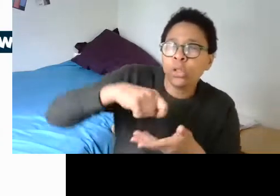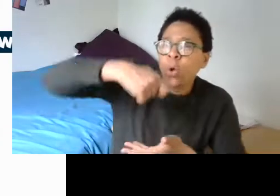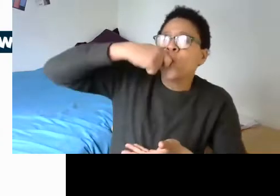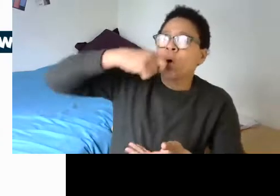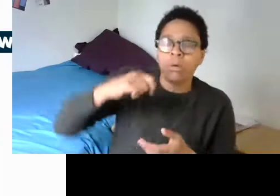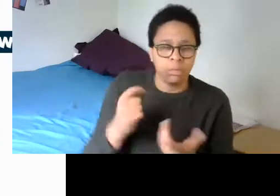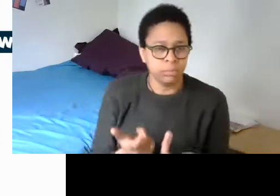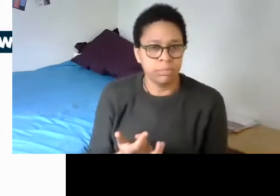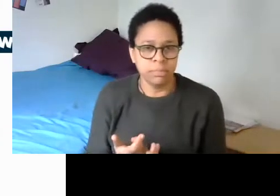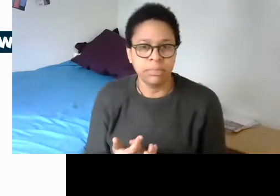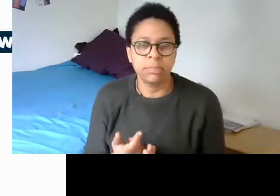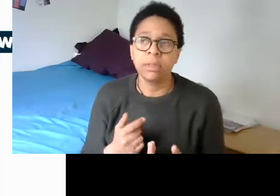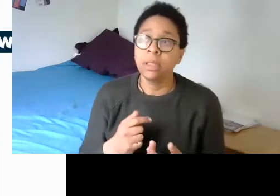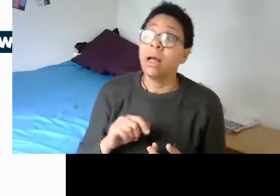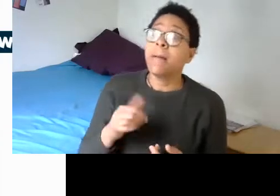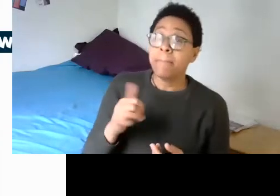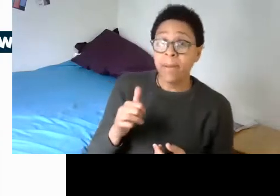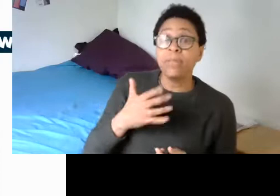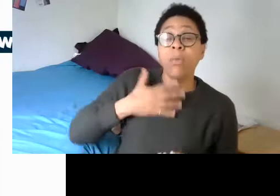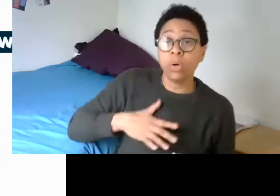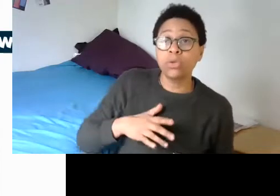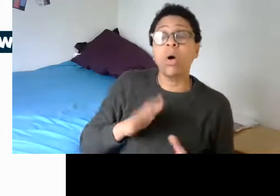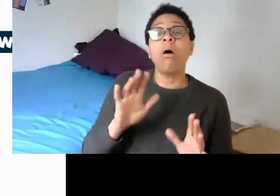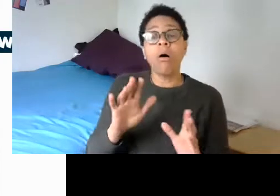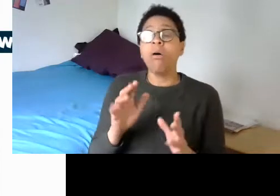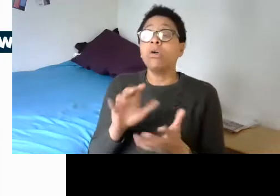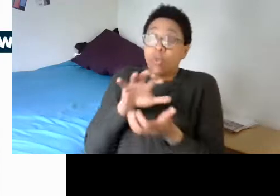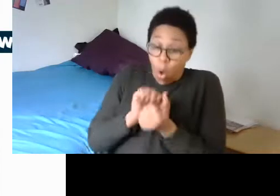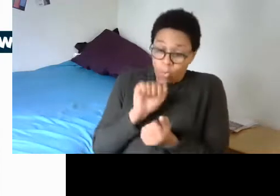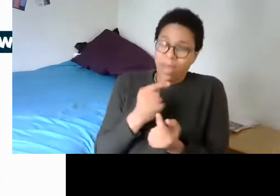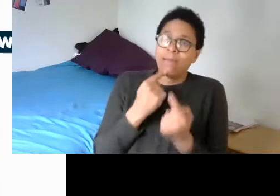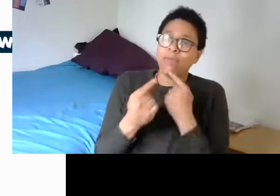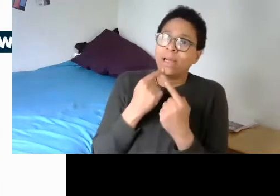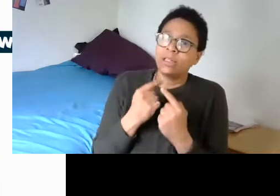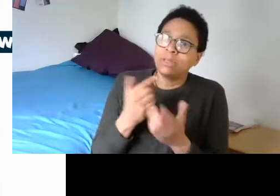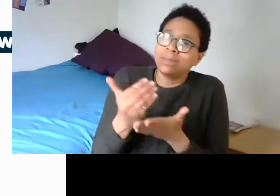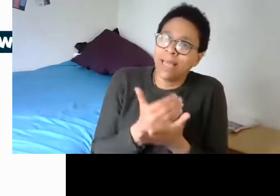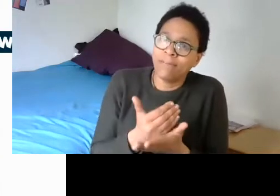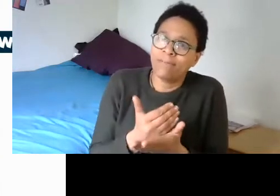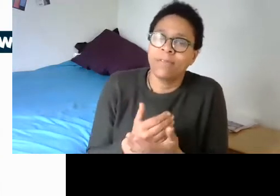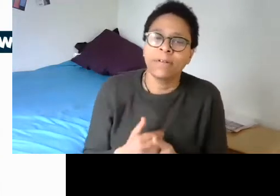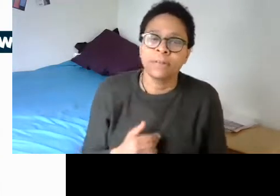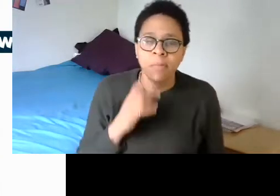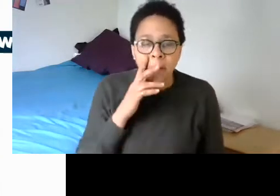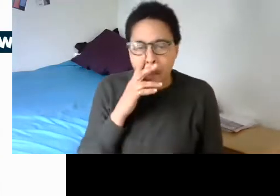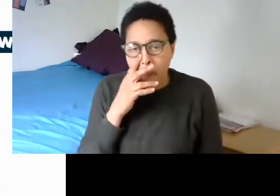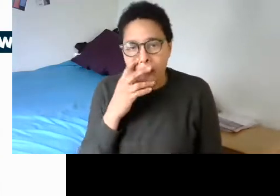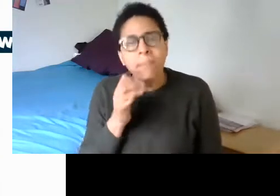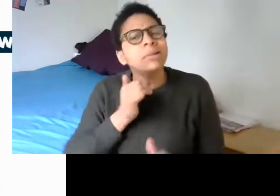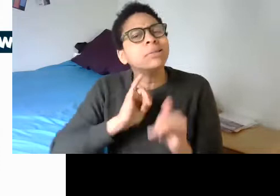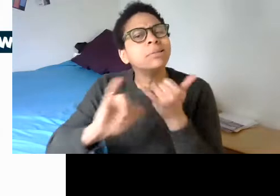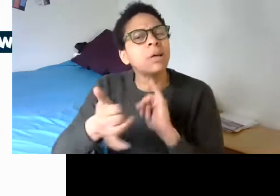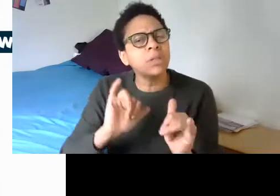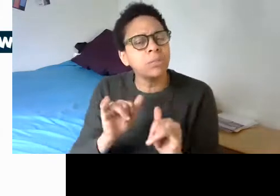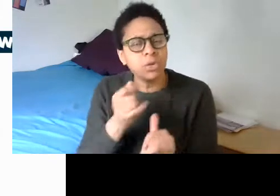these books to provide a specific repository for this information. But sometimes you can come across something a bit